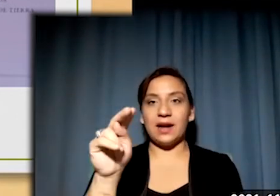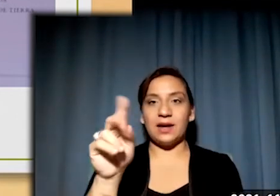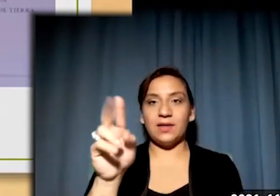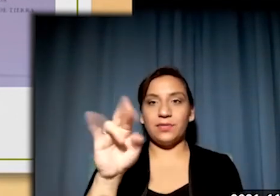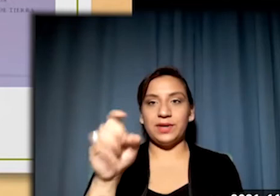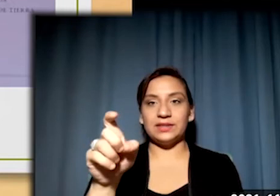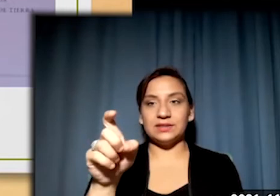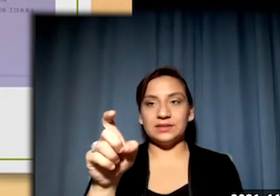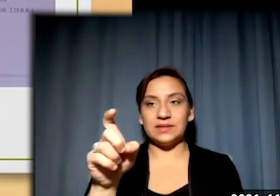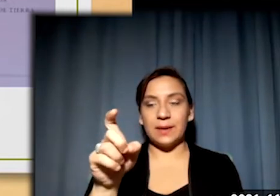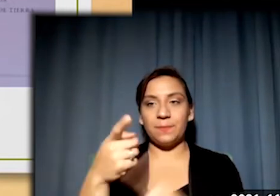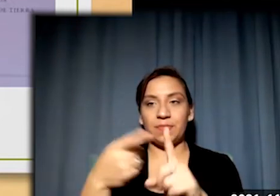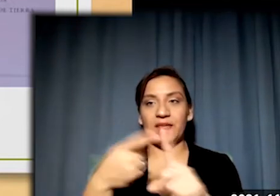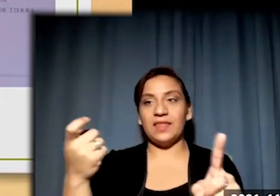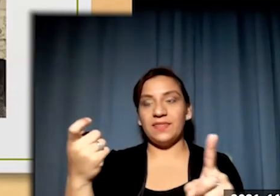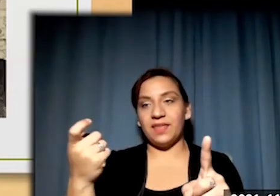Dutch East Company.